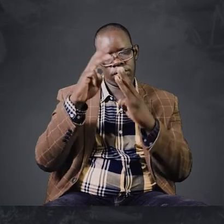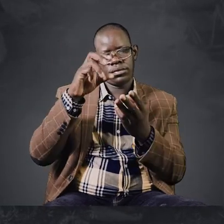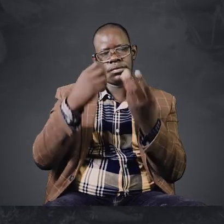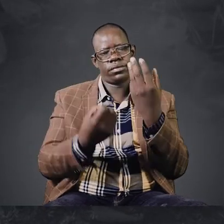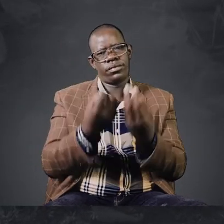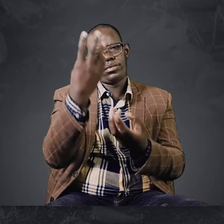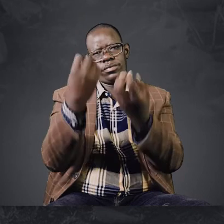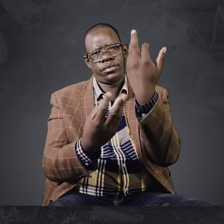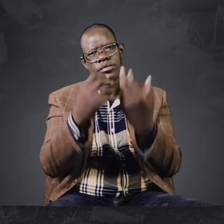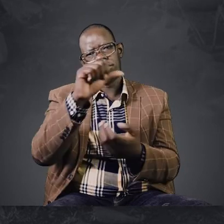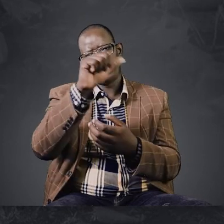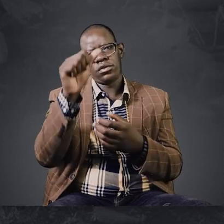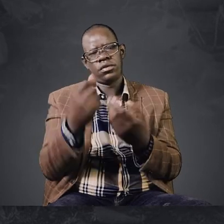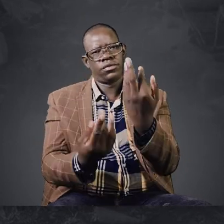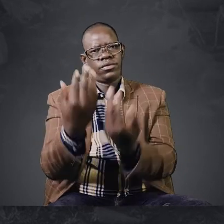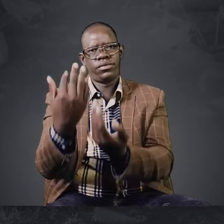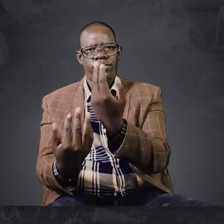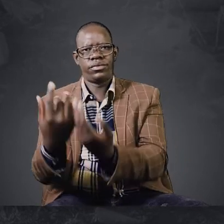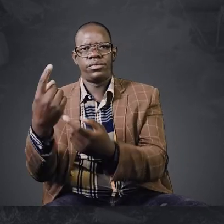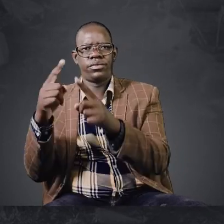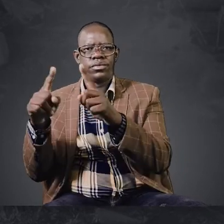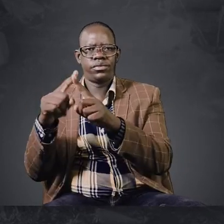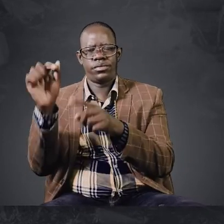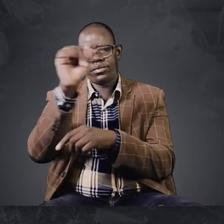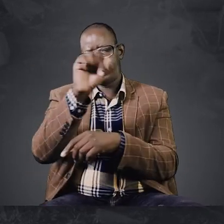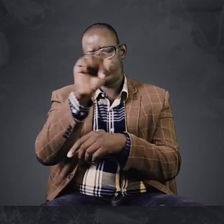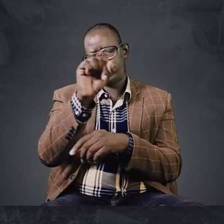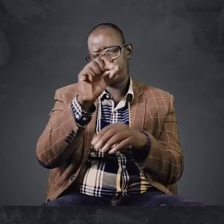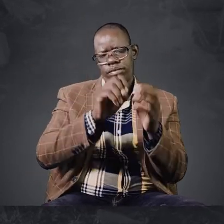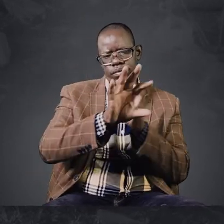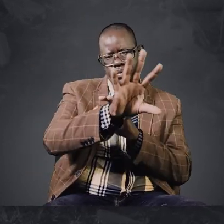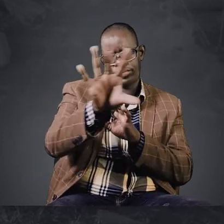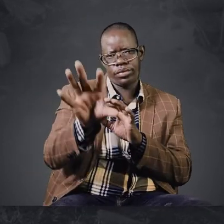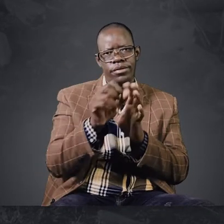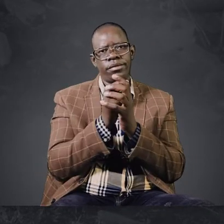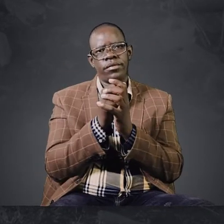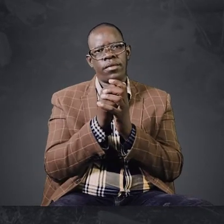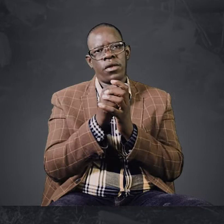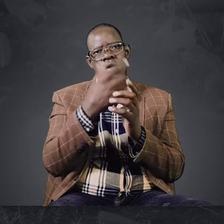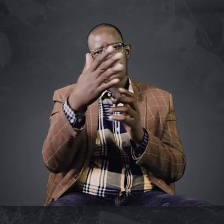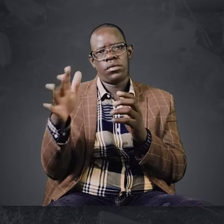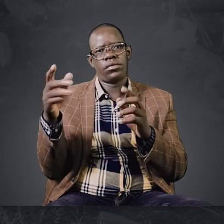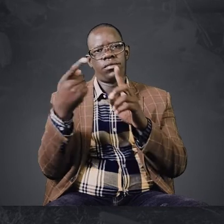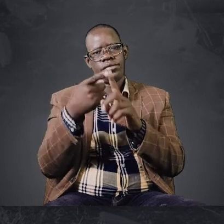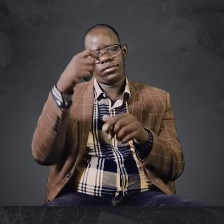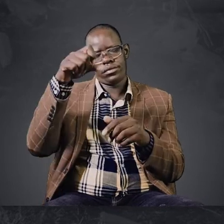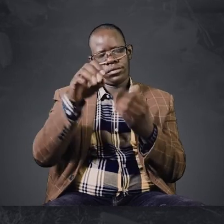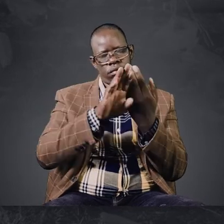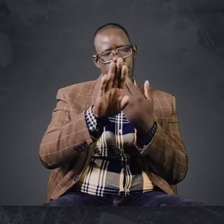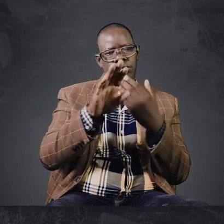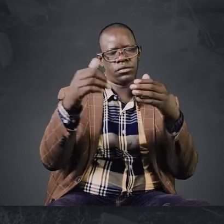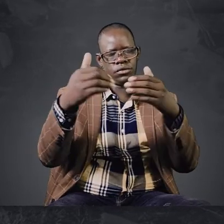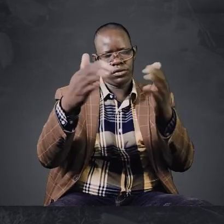dust, smoke from cooking fires, and exhaust gases from cars. Water pollution threatens life